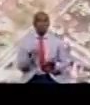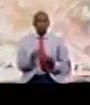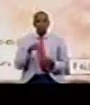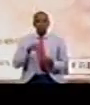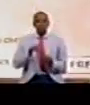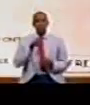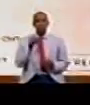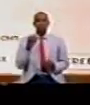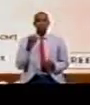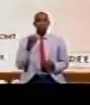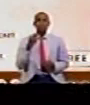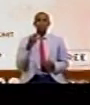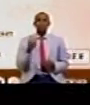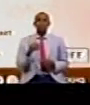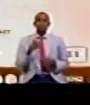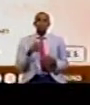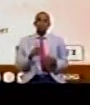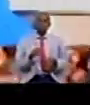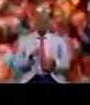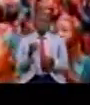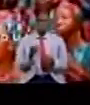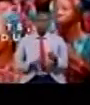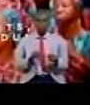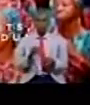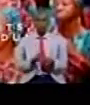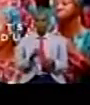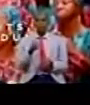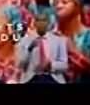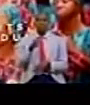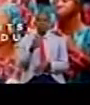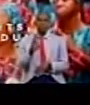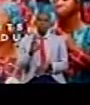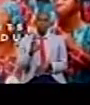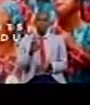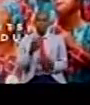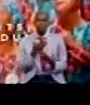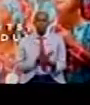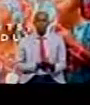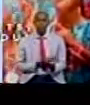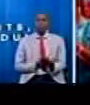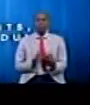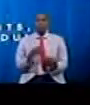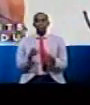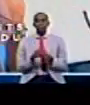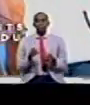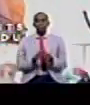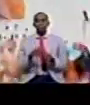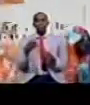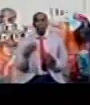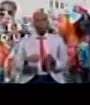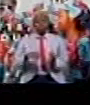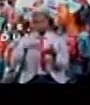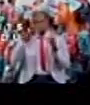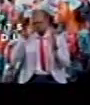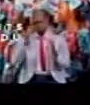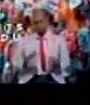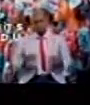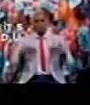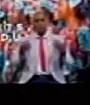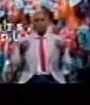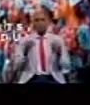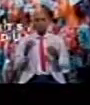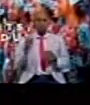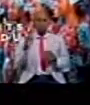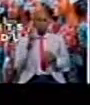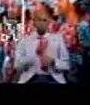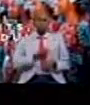honor and respect their husband. And be what we want them to be, O Lord, in Jesus' name. Amen.